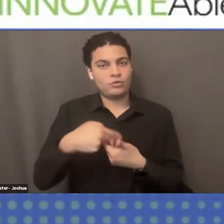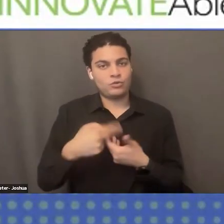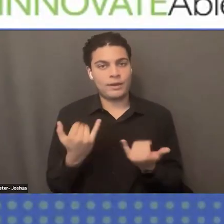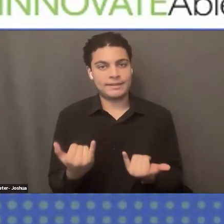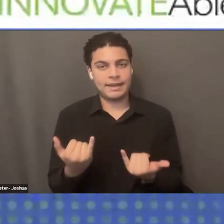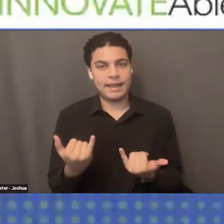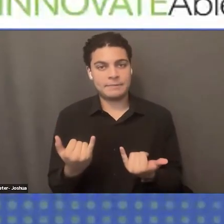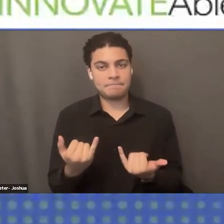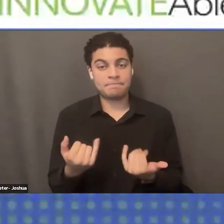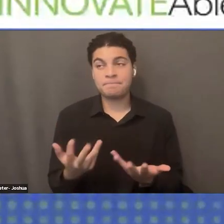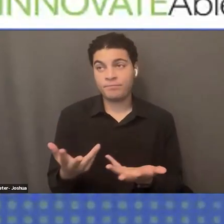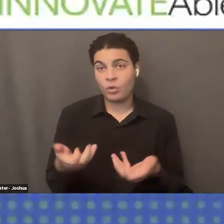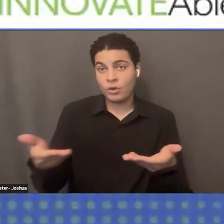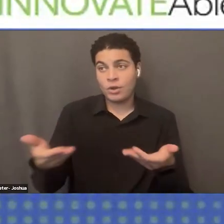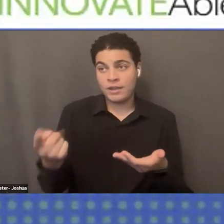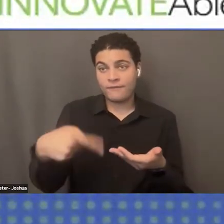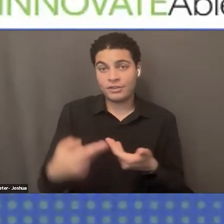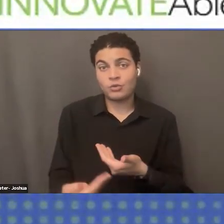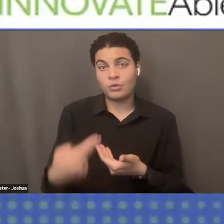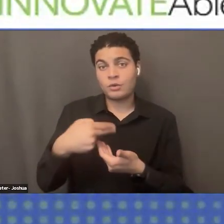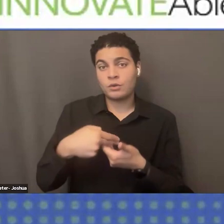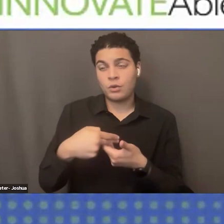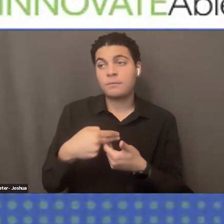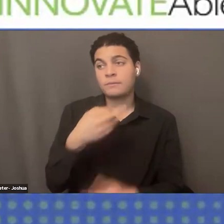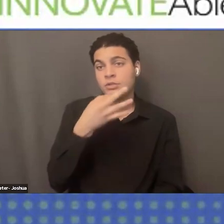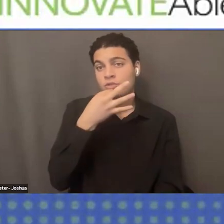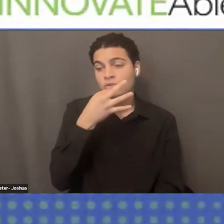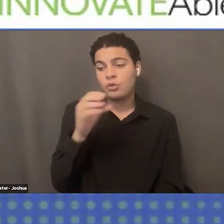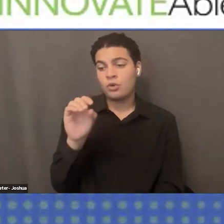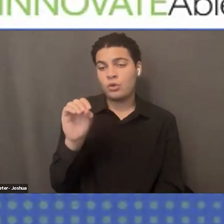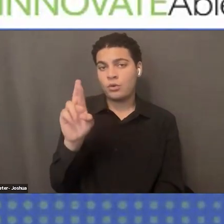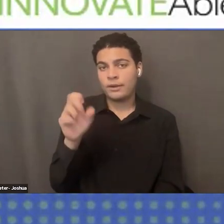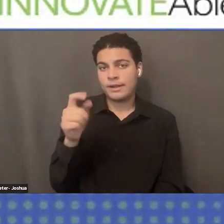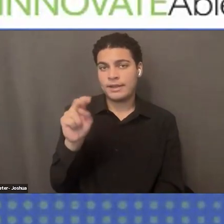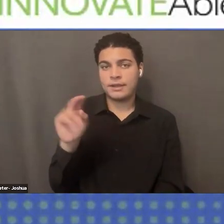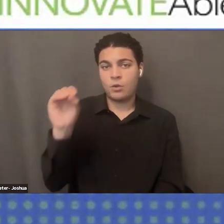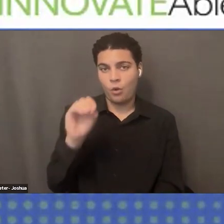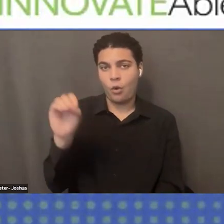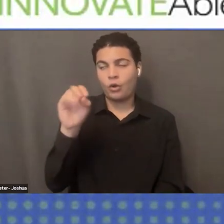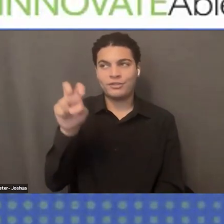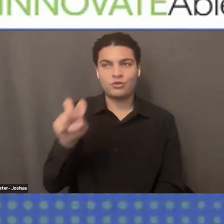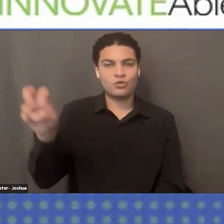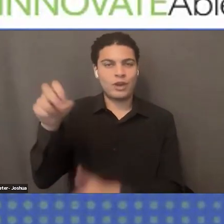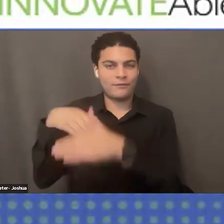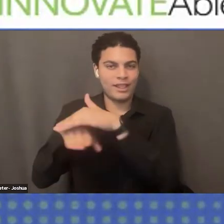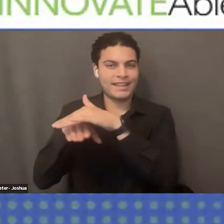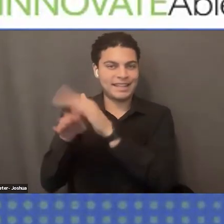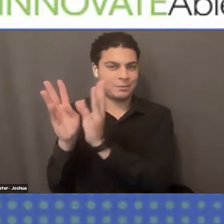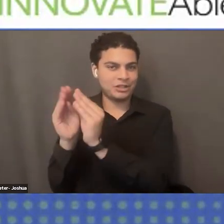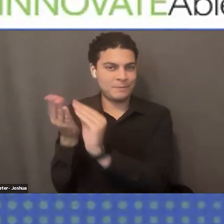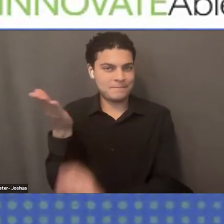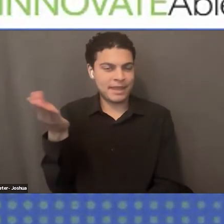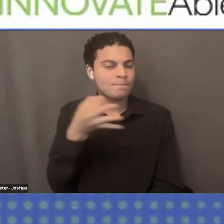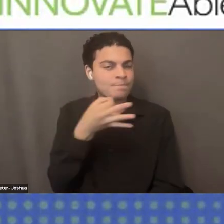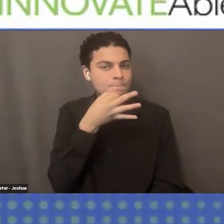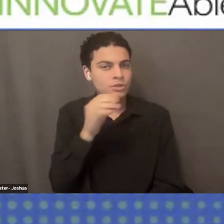our travel ability session in Oregon this year. We're looking forward to that in October. If you don't